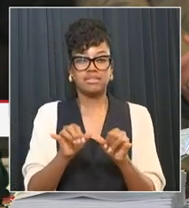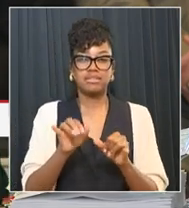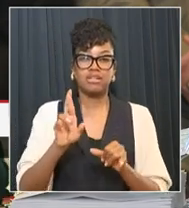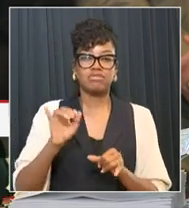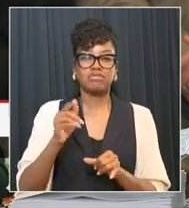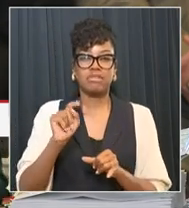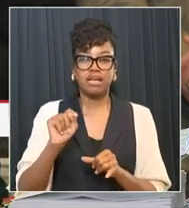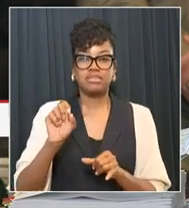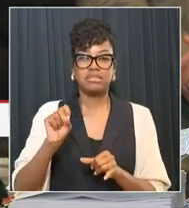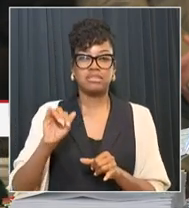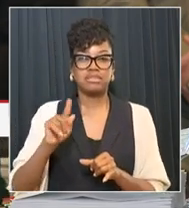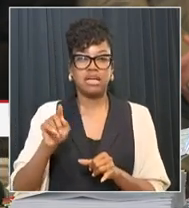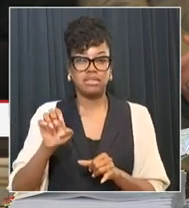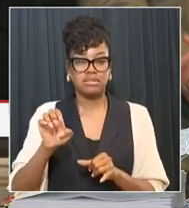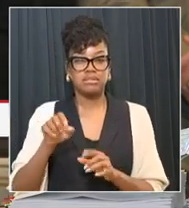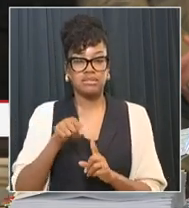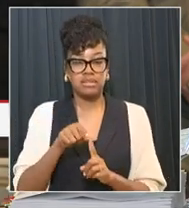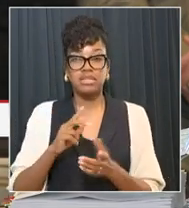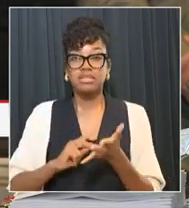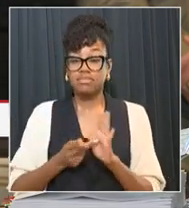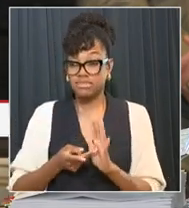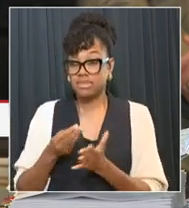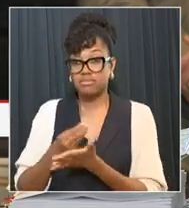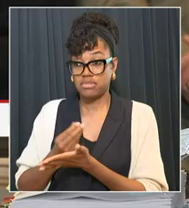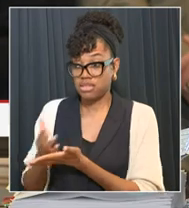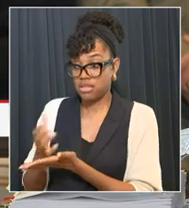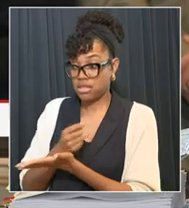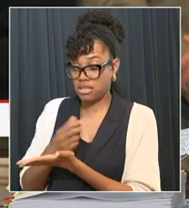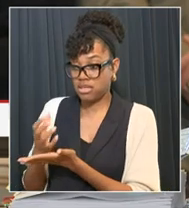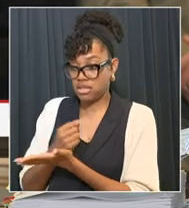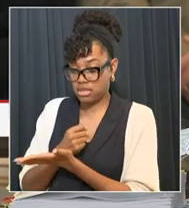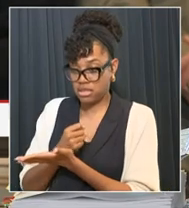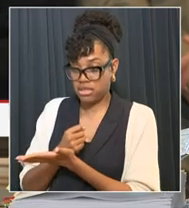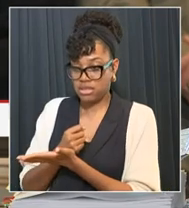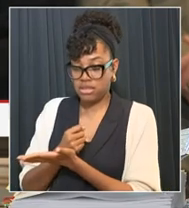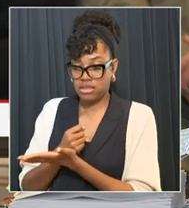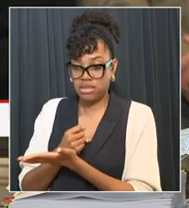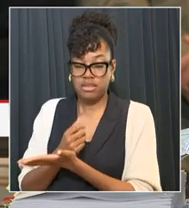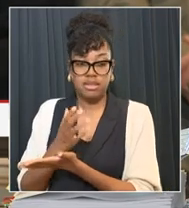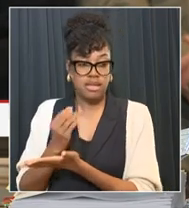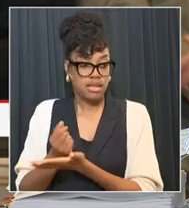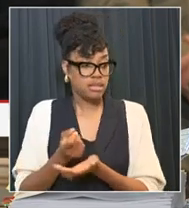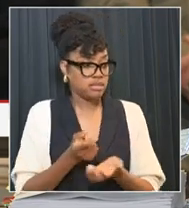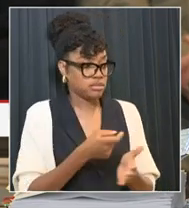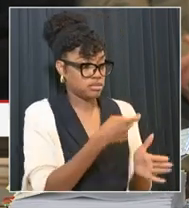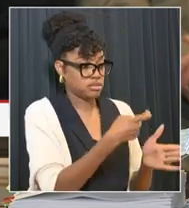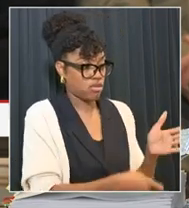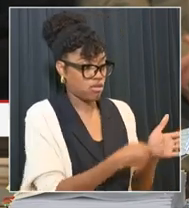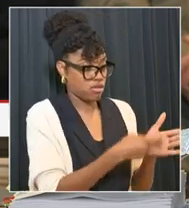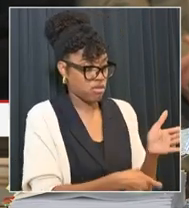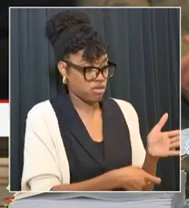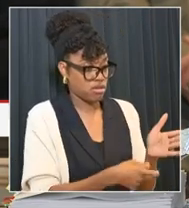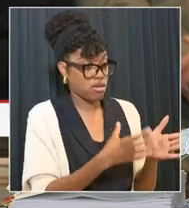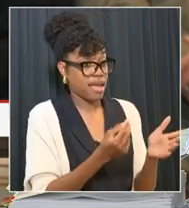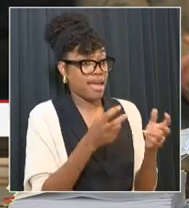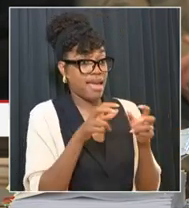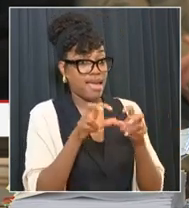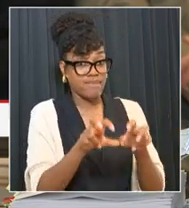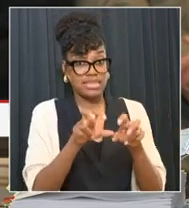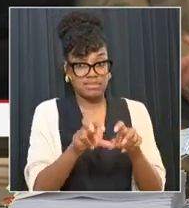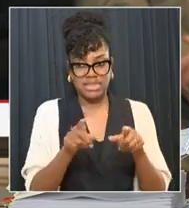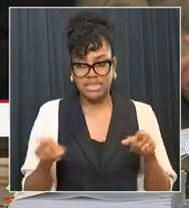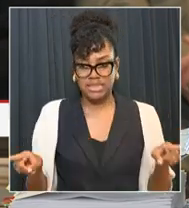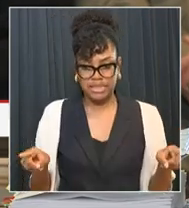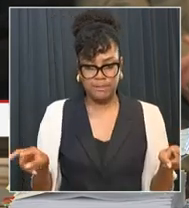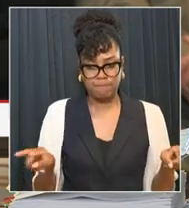looking at the revenues coming in and looking at what we need to invest in. And I